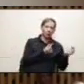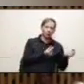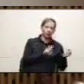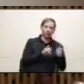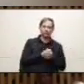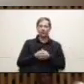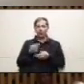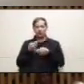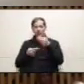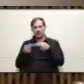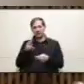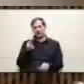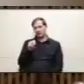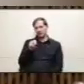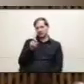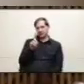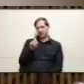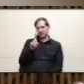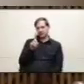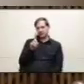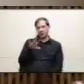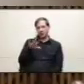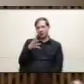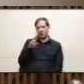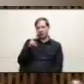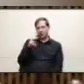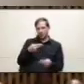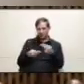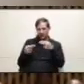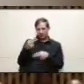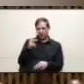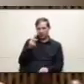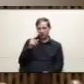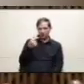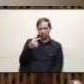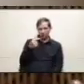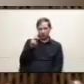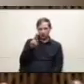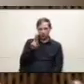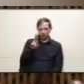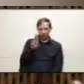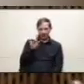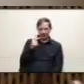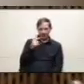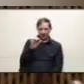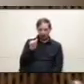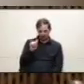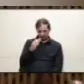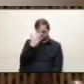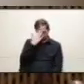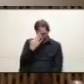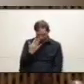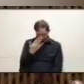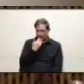Honorable Mtolo, Honorable Kubeka. Thank you, Chair, and greetings to the